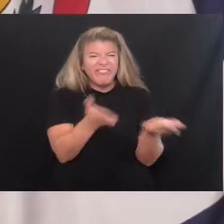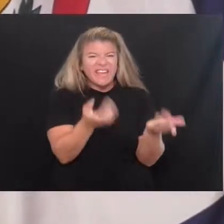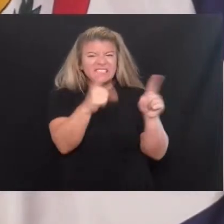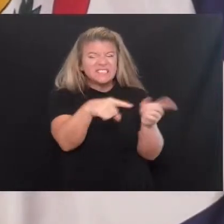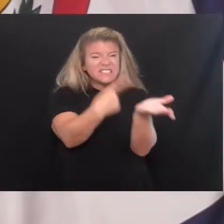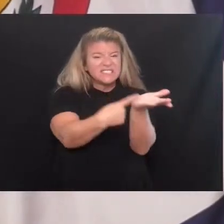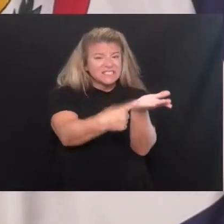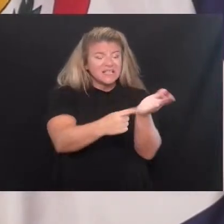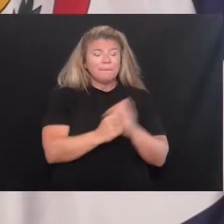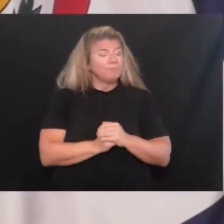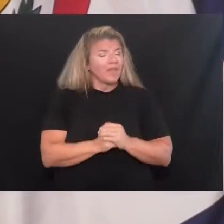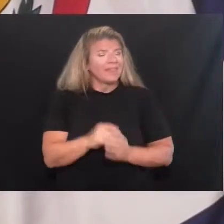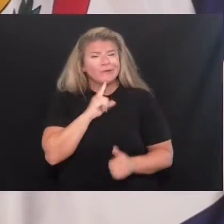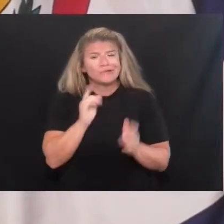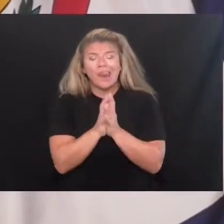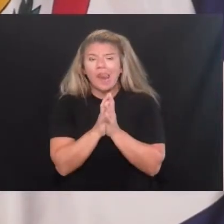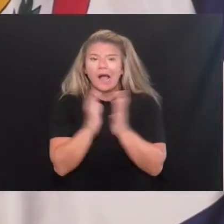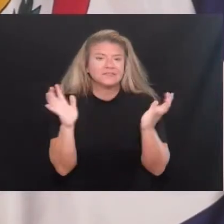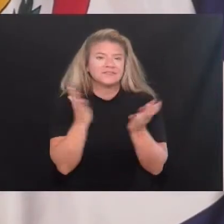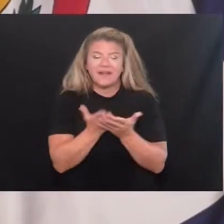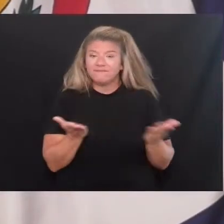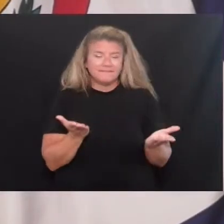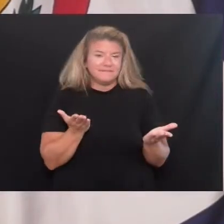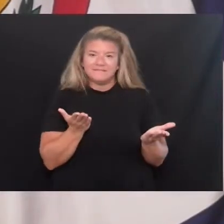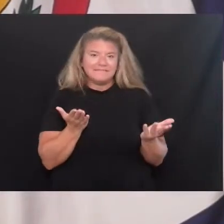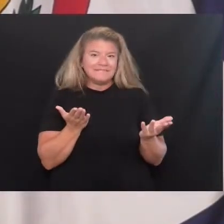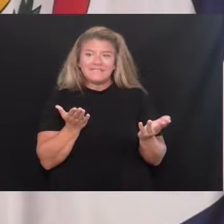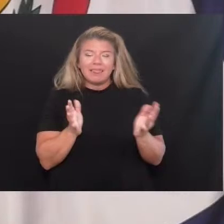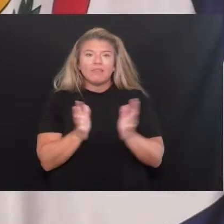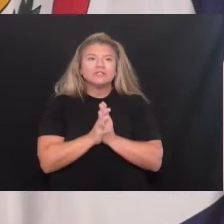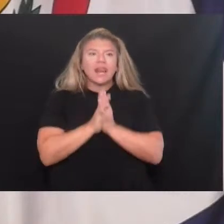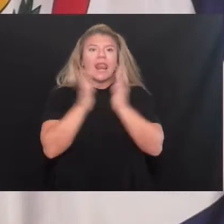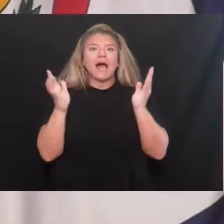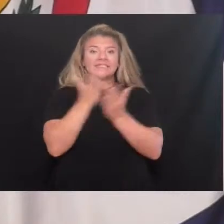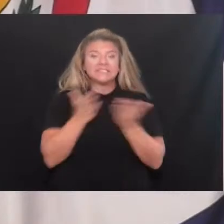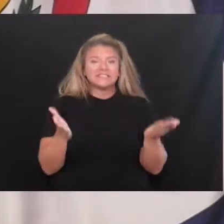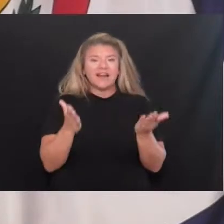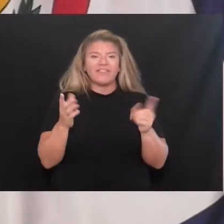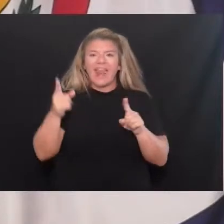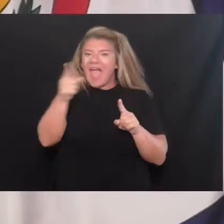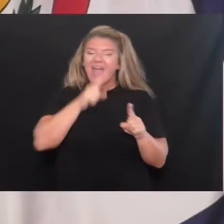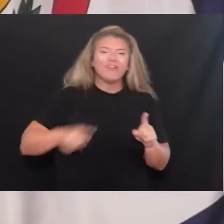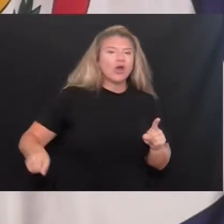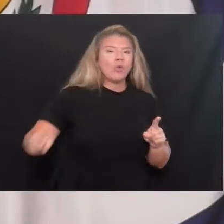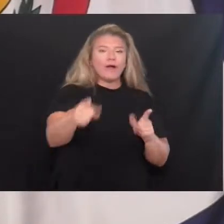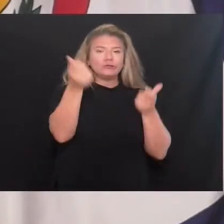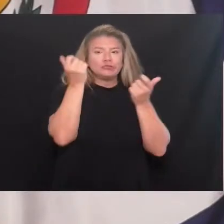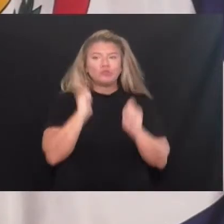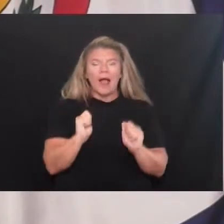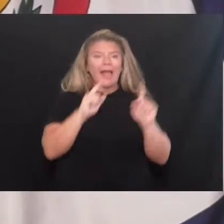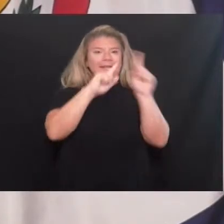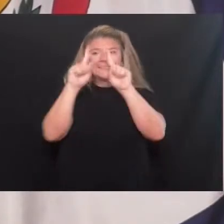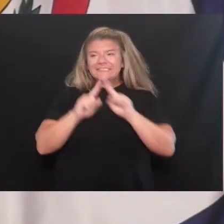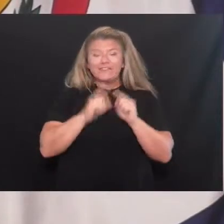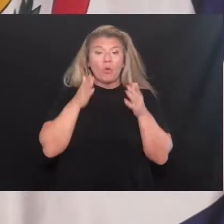there's just lots of stuff. There's lots of stuff that everybody is trying in every way. I mean, it's